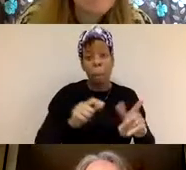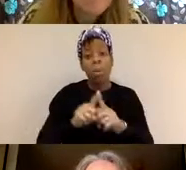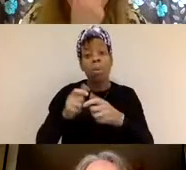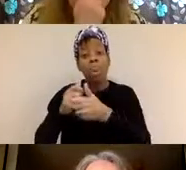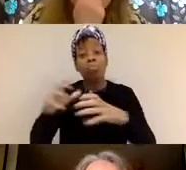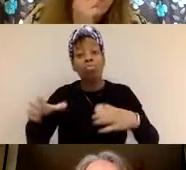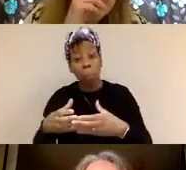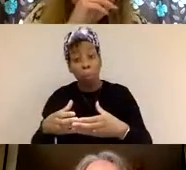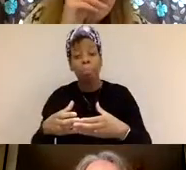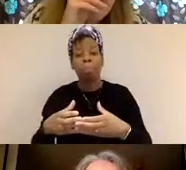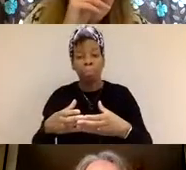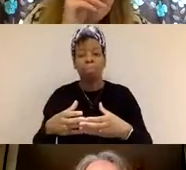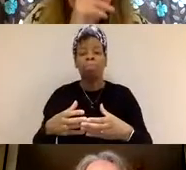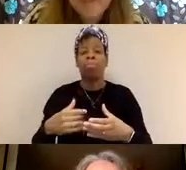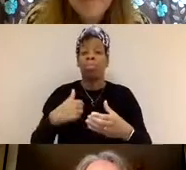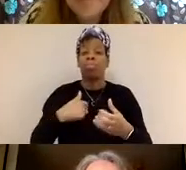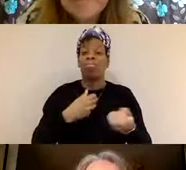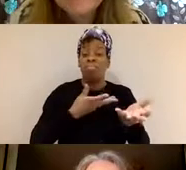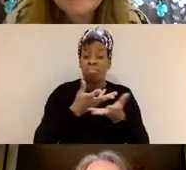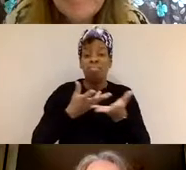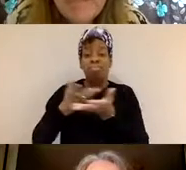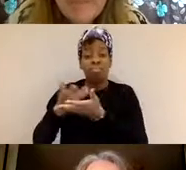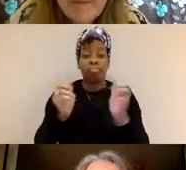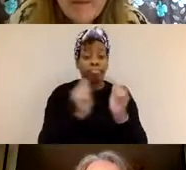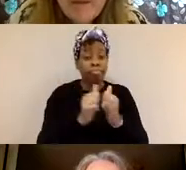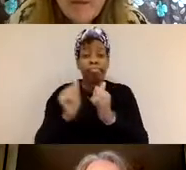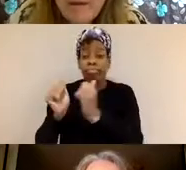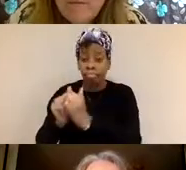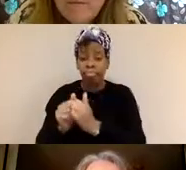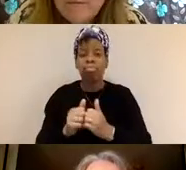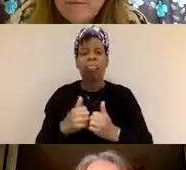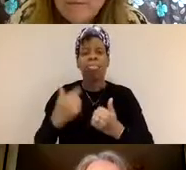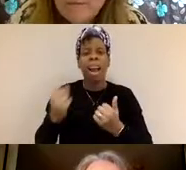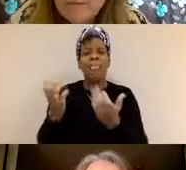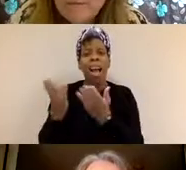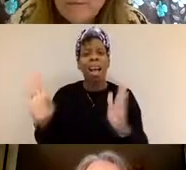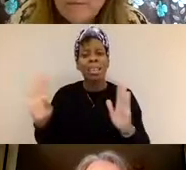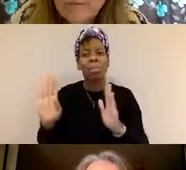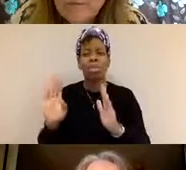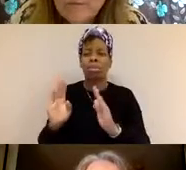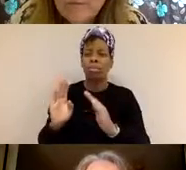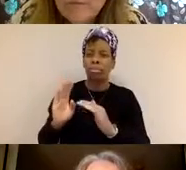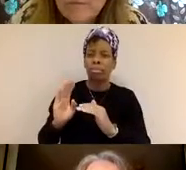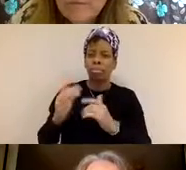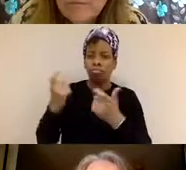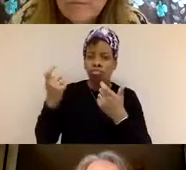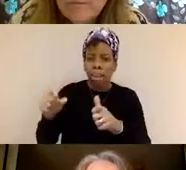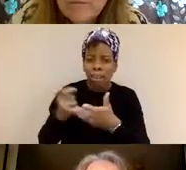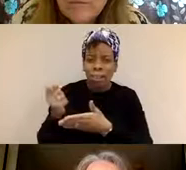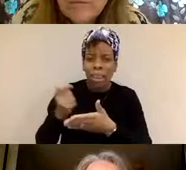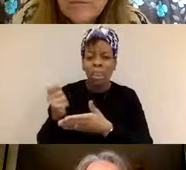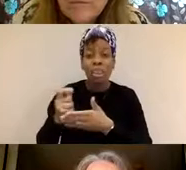exhibitions program, which is our program of exhibitions, residencies, and commission